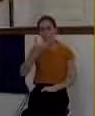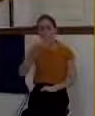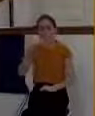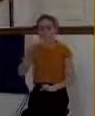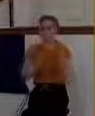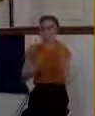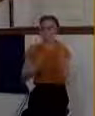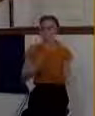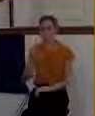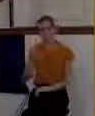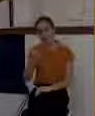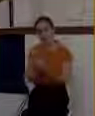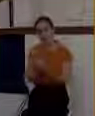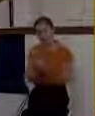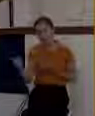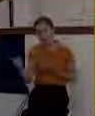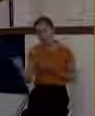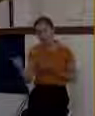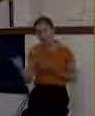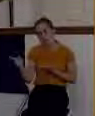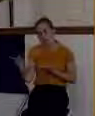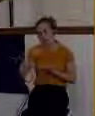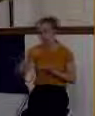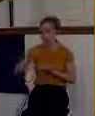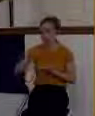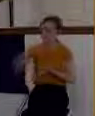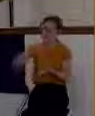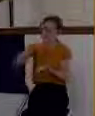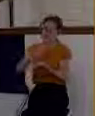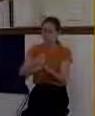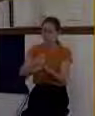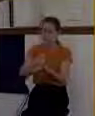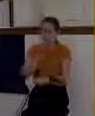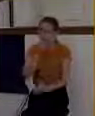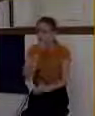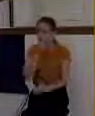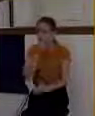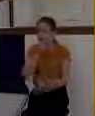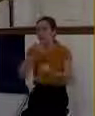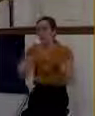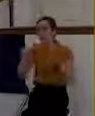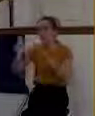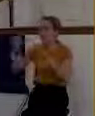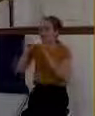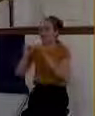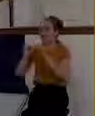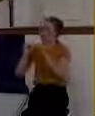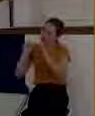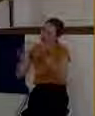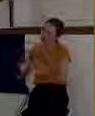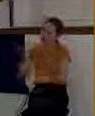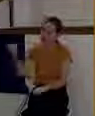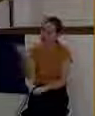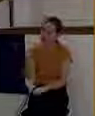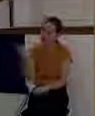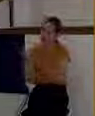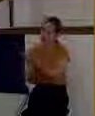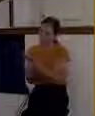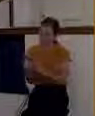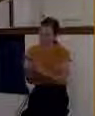We fall. But your word never does. It's always true. And our faith is not in